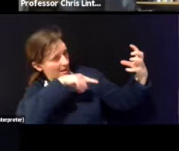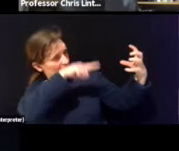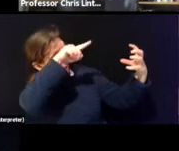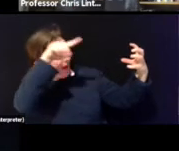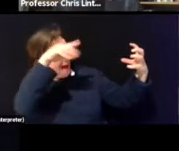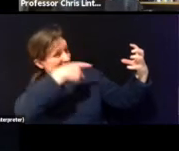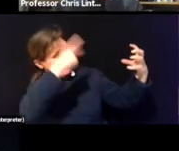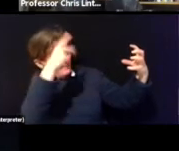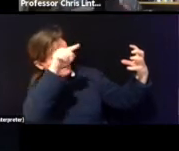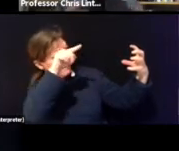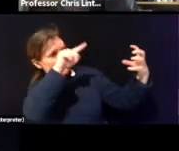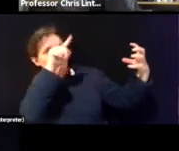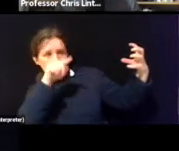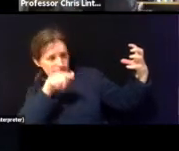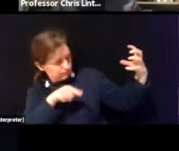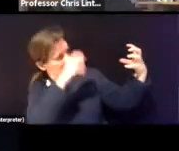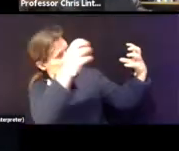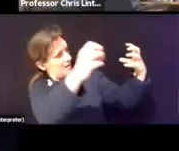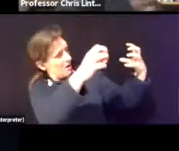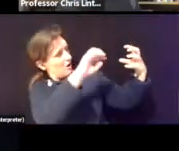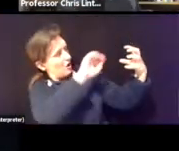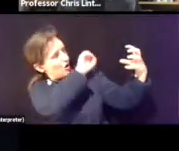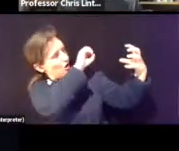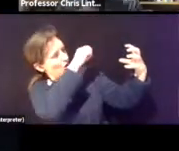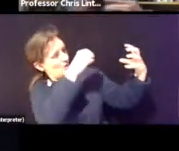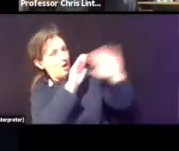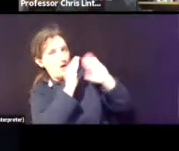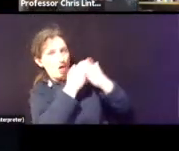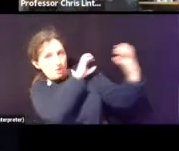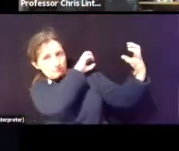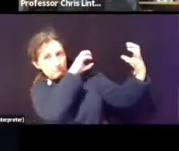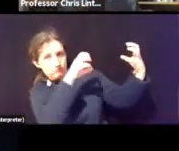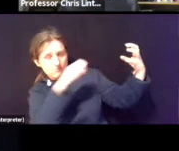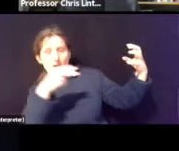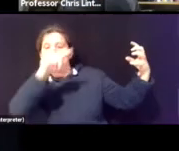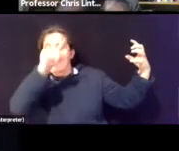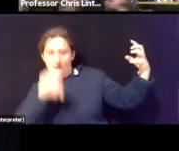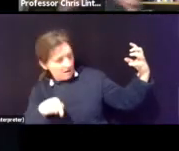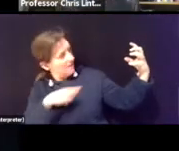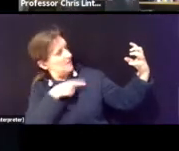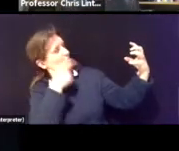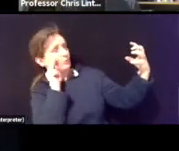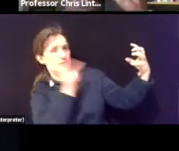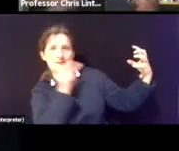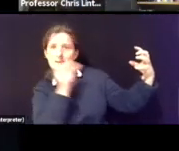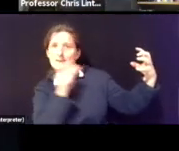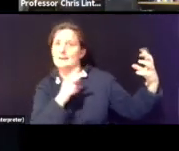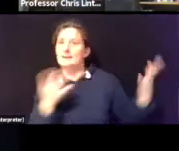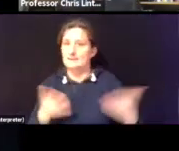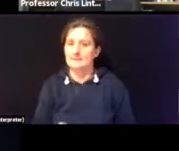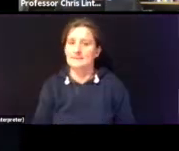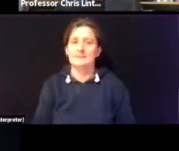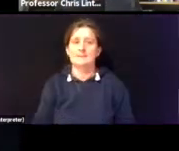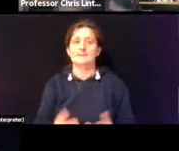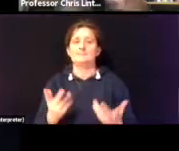is a difficult measurement. Stars vary in brightness all the time. They get star spots, they pulsate,